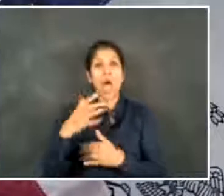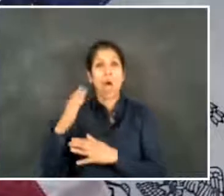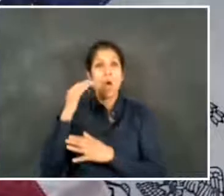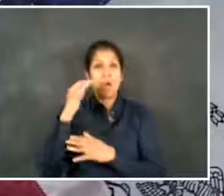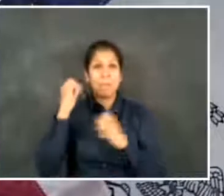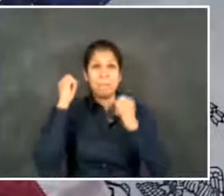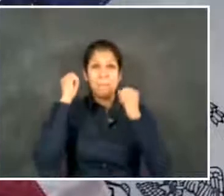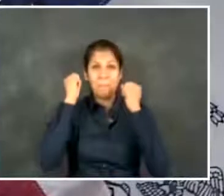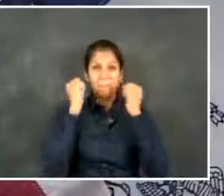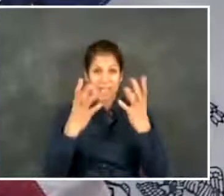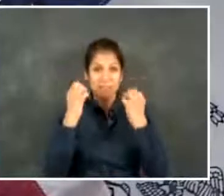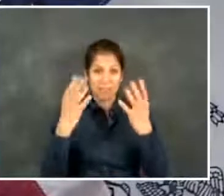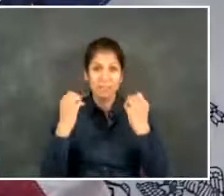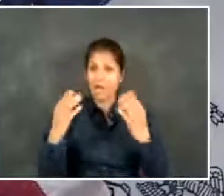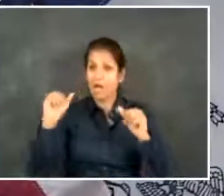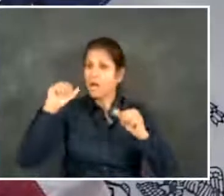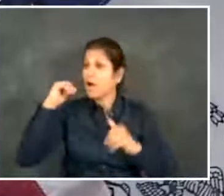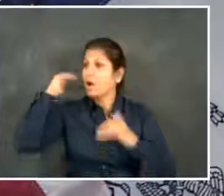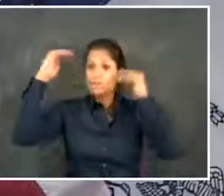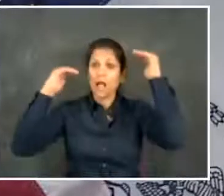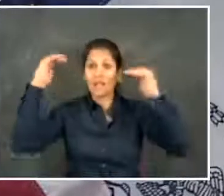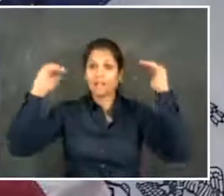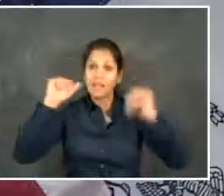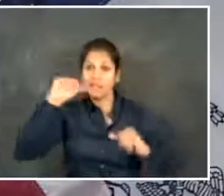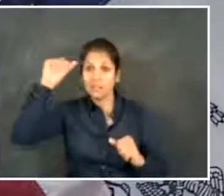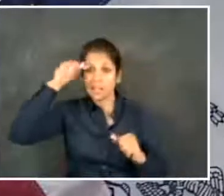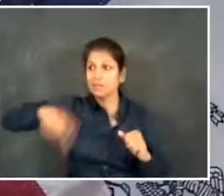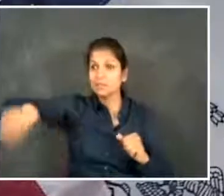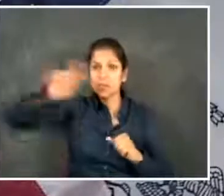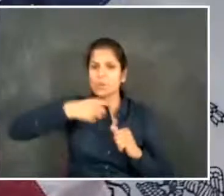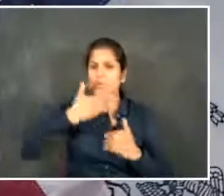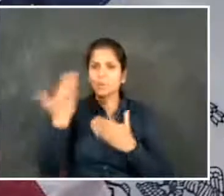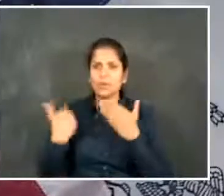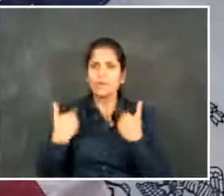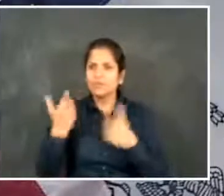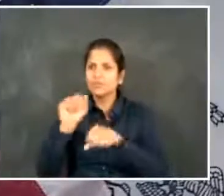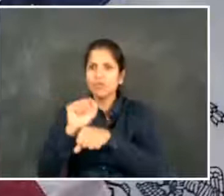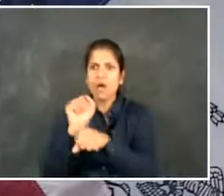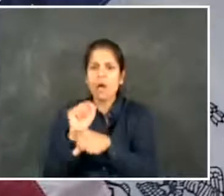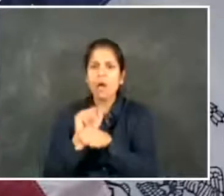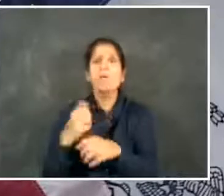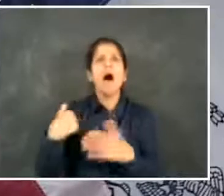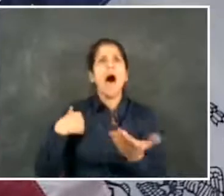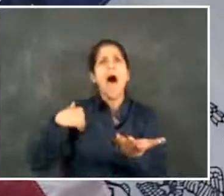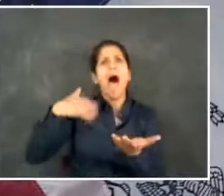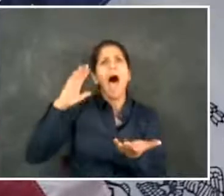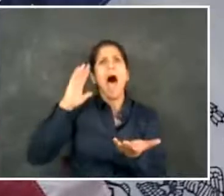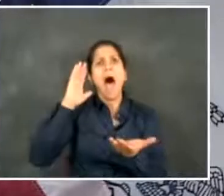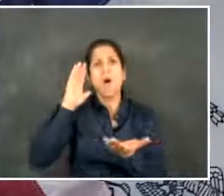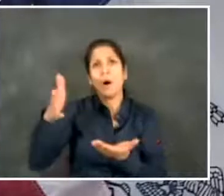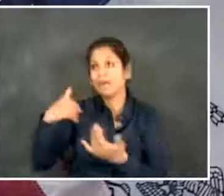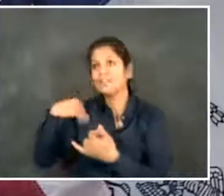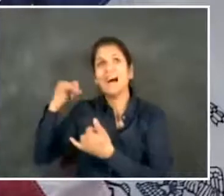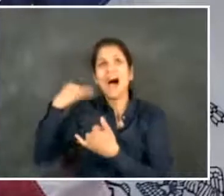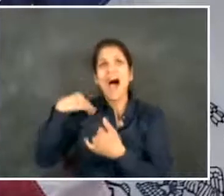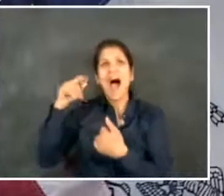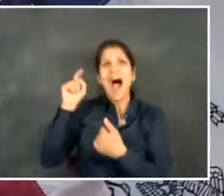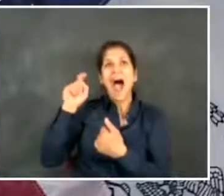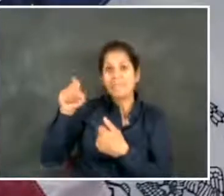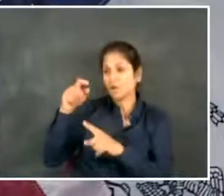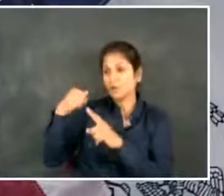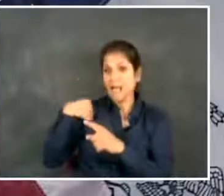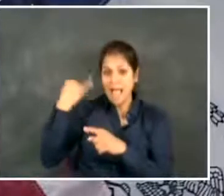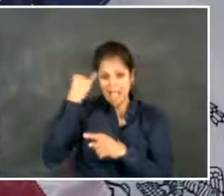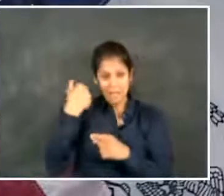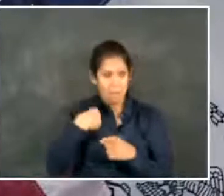whose paycheck helps a whole family, and that's going to be crucial. So there's a lot of challenges there. I'm very sympathetic to helping our young